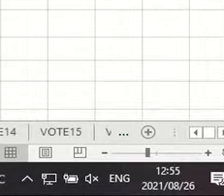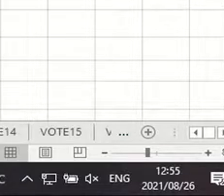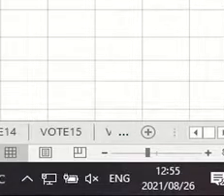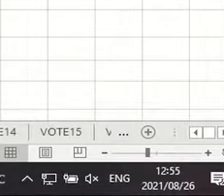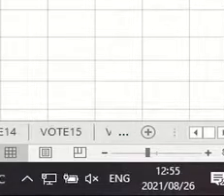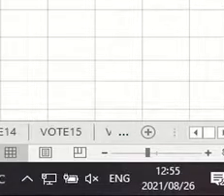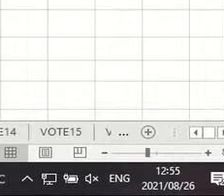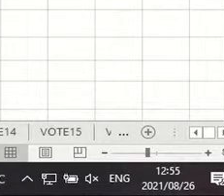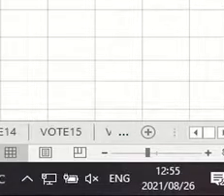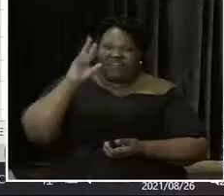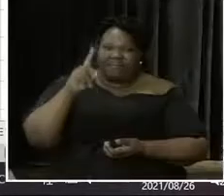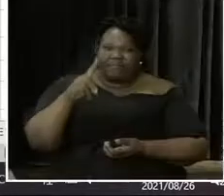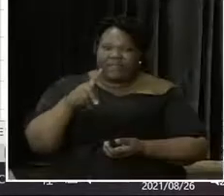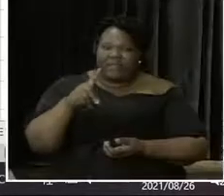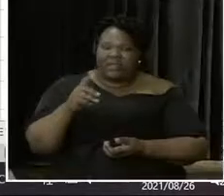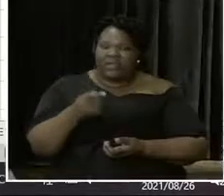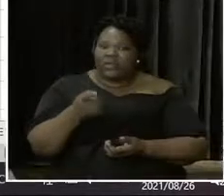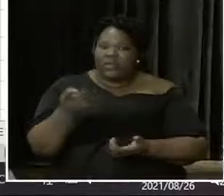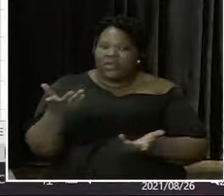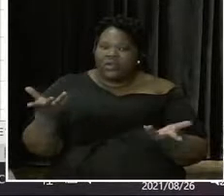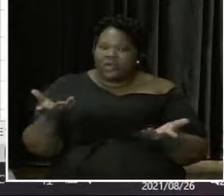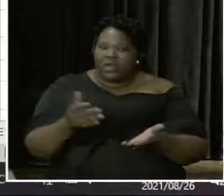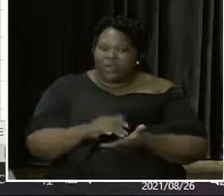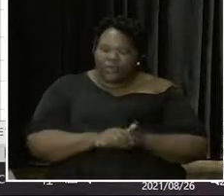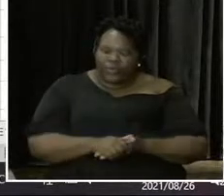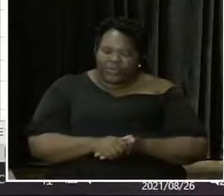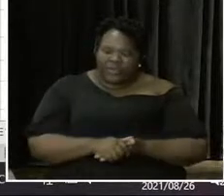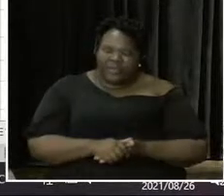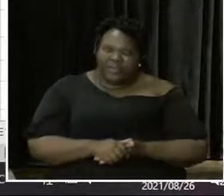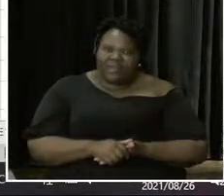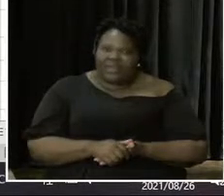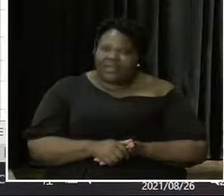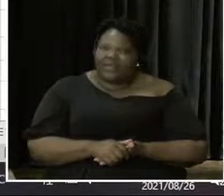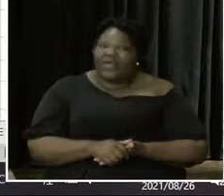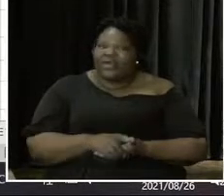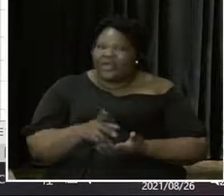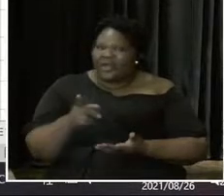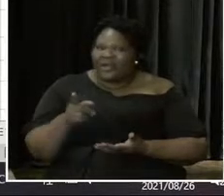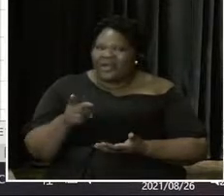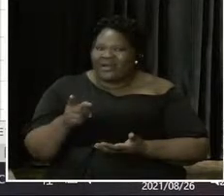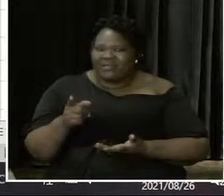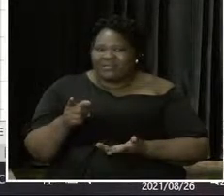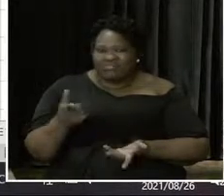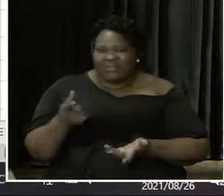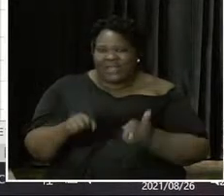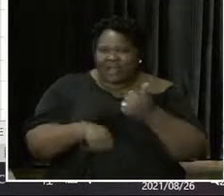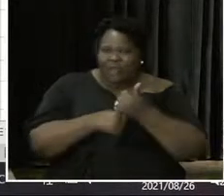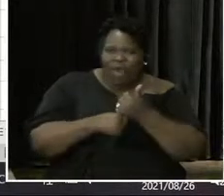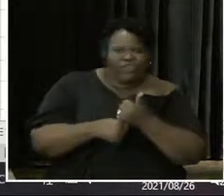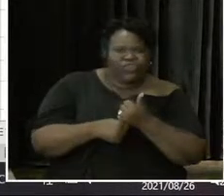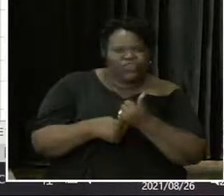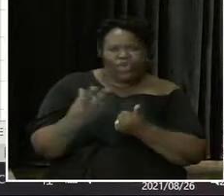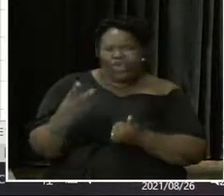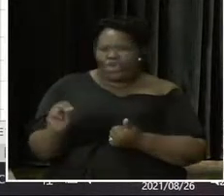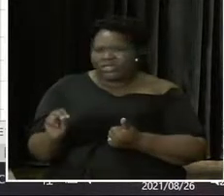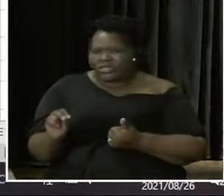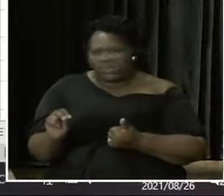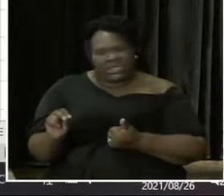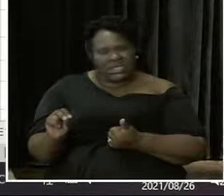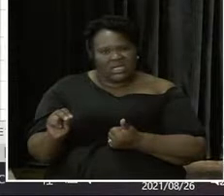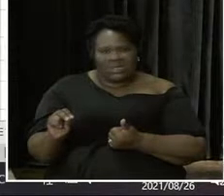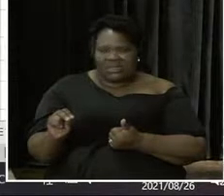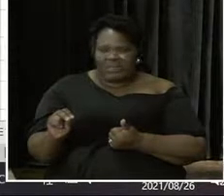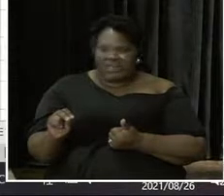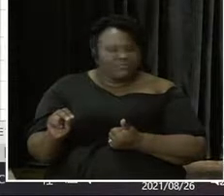IFP, where are you? We are here, Madam Speaker. Where do you stand on the issue? No, we are not in support of